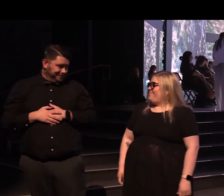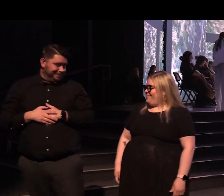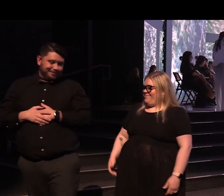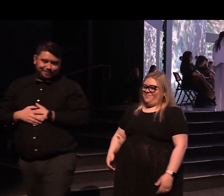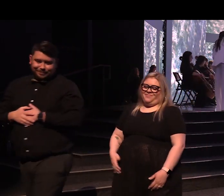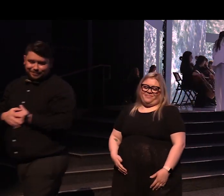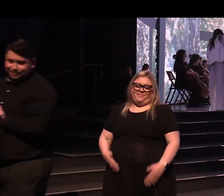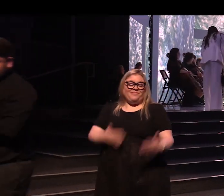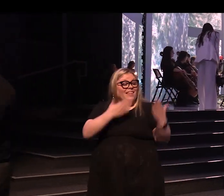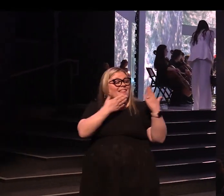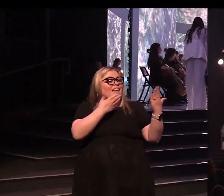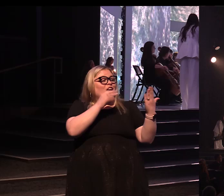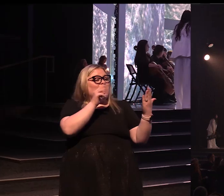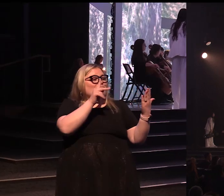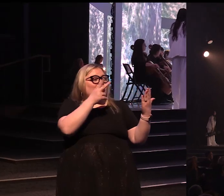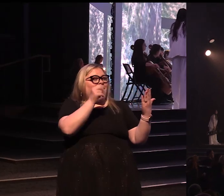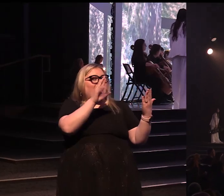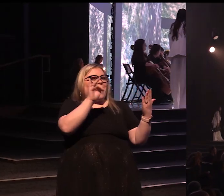Thank you, Mark Harris.